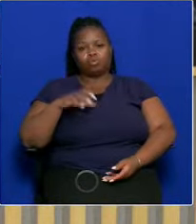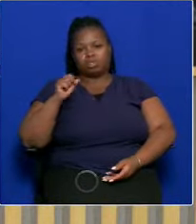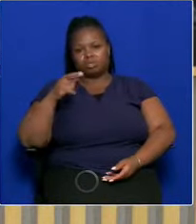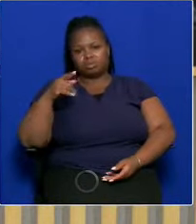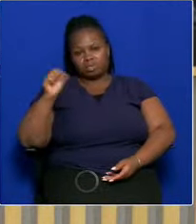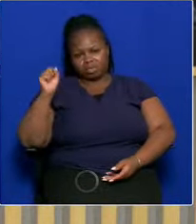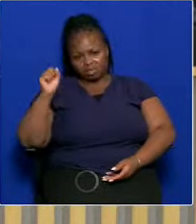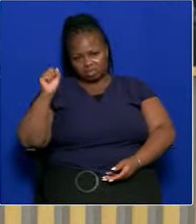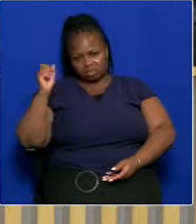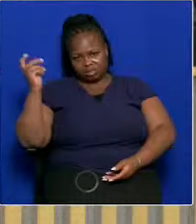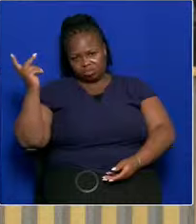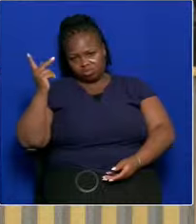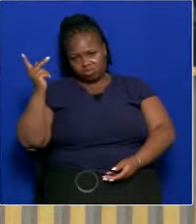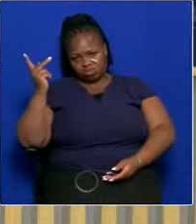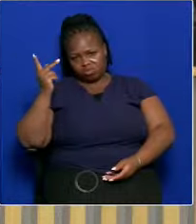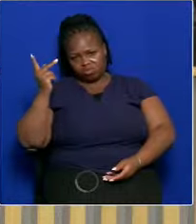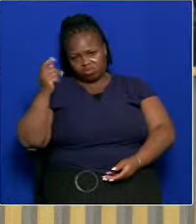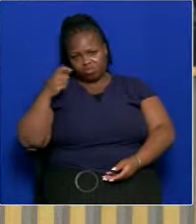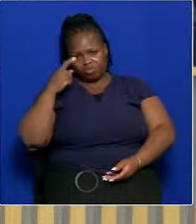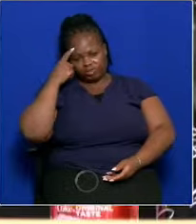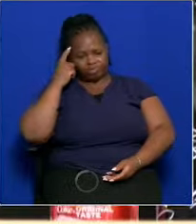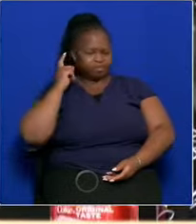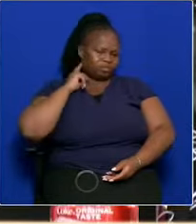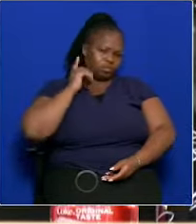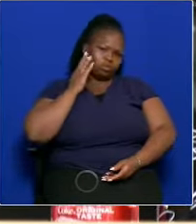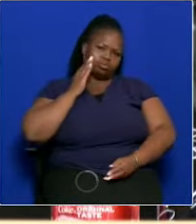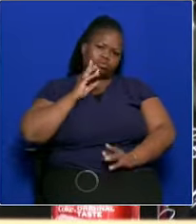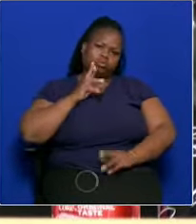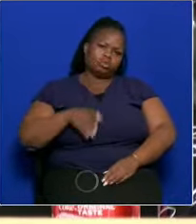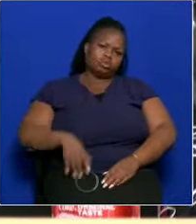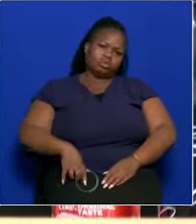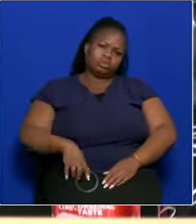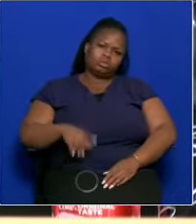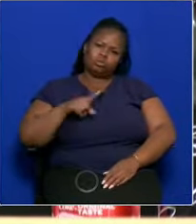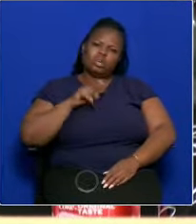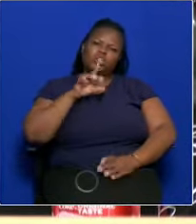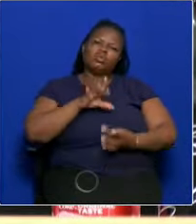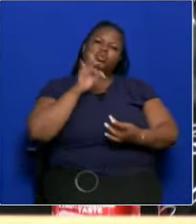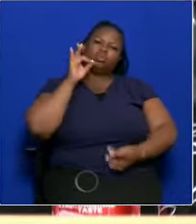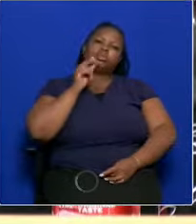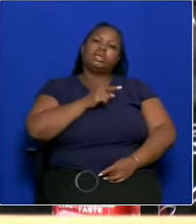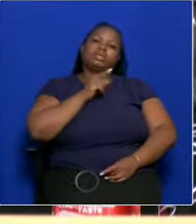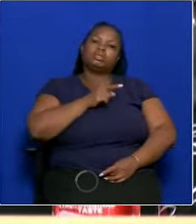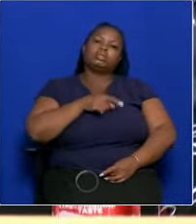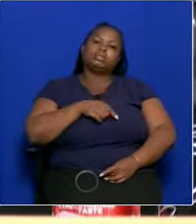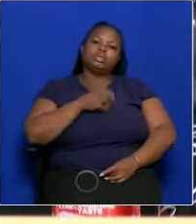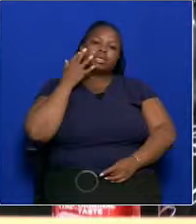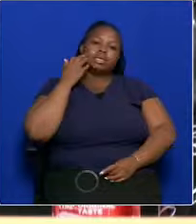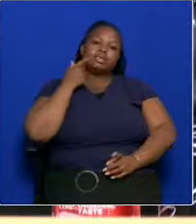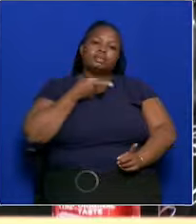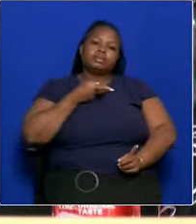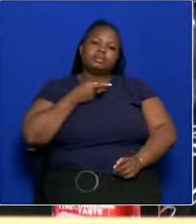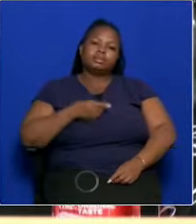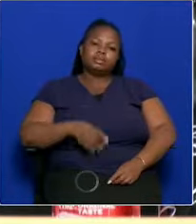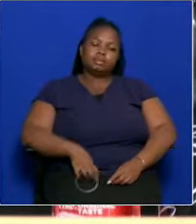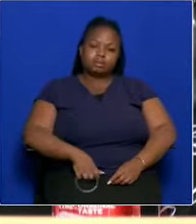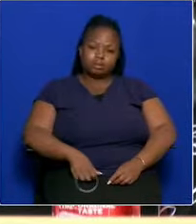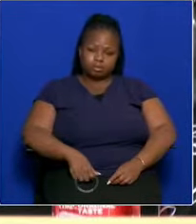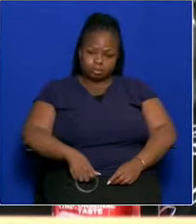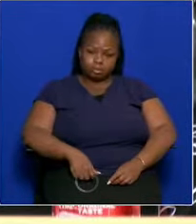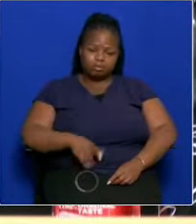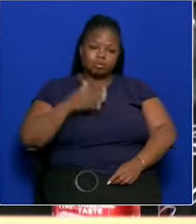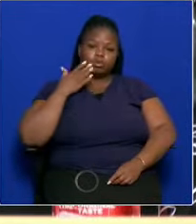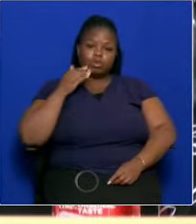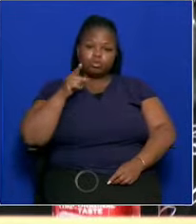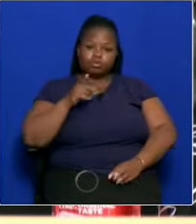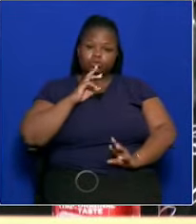into consideration when responding. So why do you choose that one now? General, when you do respond to say that it's